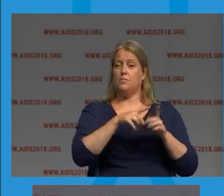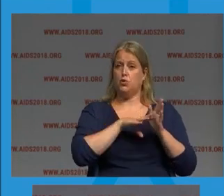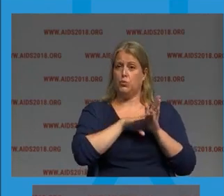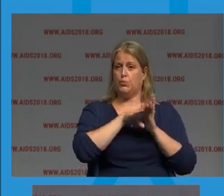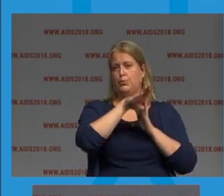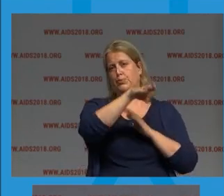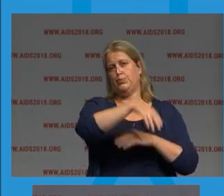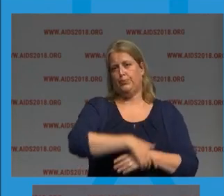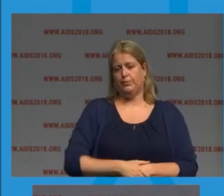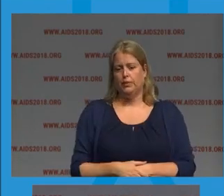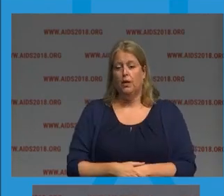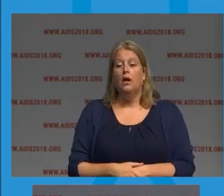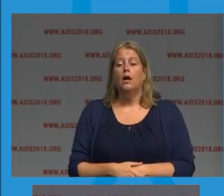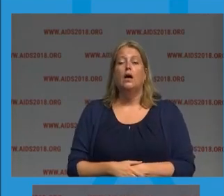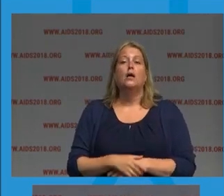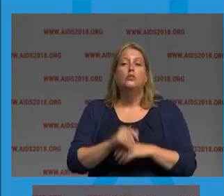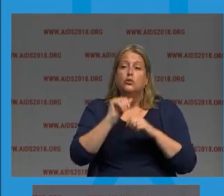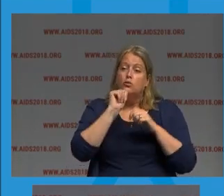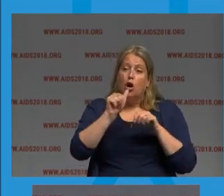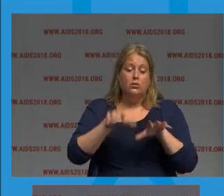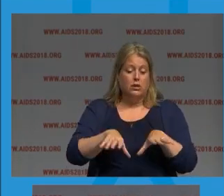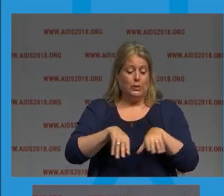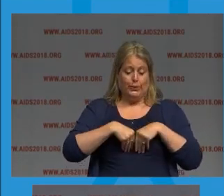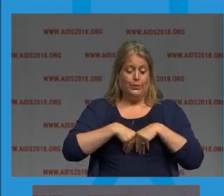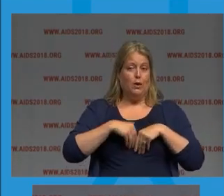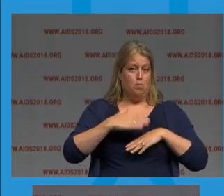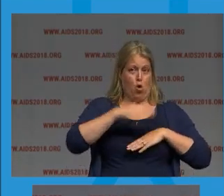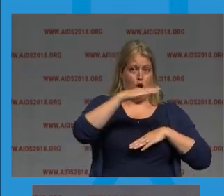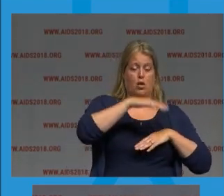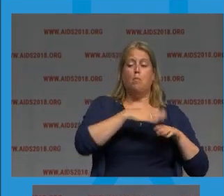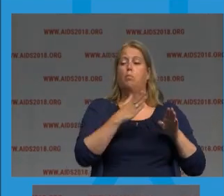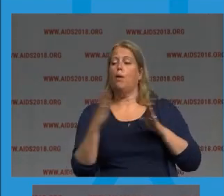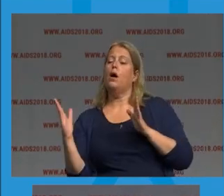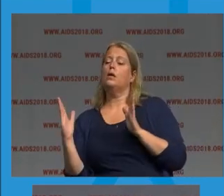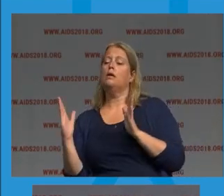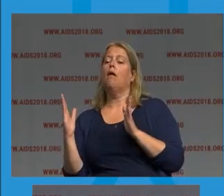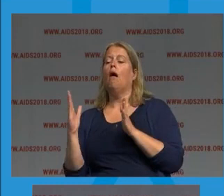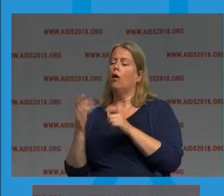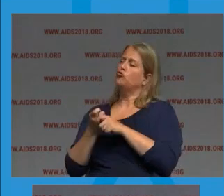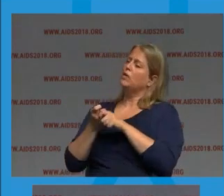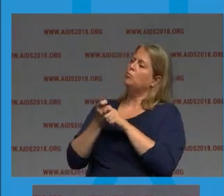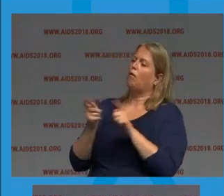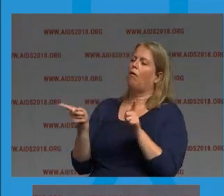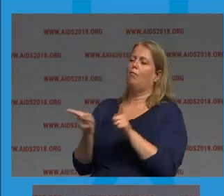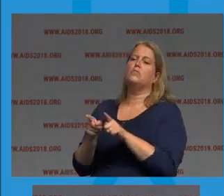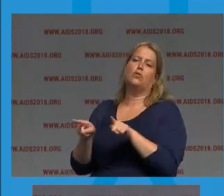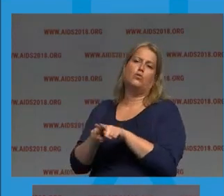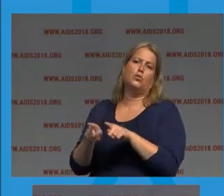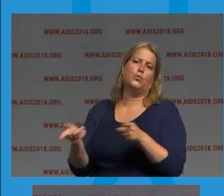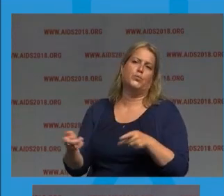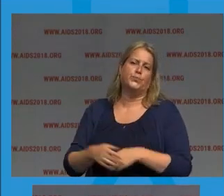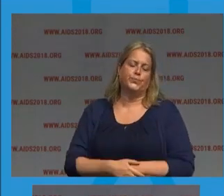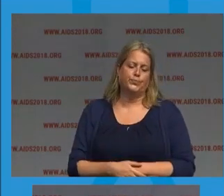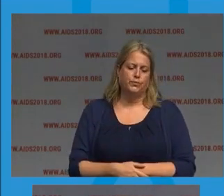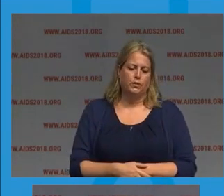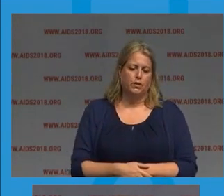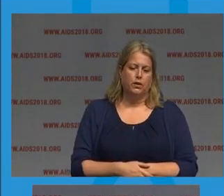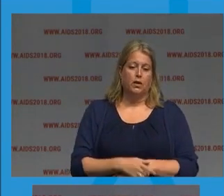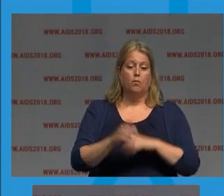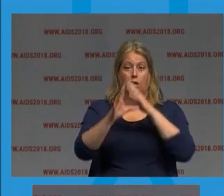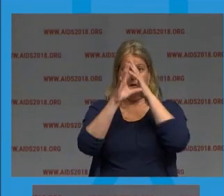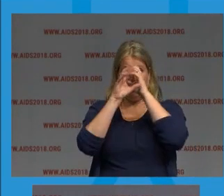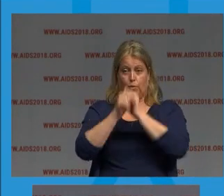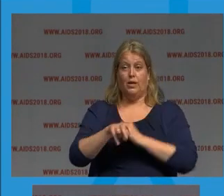HIV-related mortality. So not just on the acquisition side, but really on the limited access to treatment side. And when we focus in